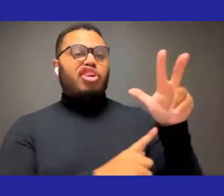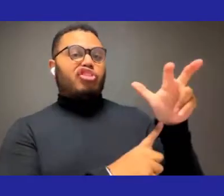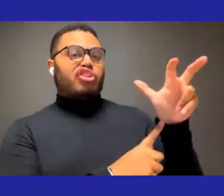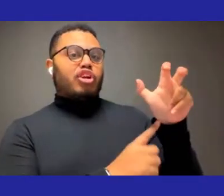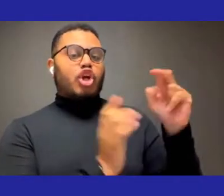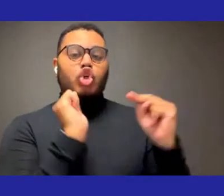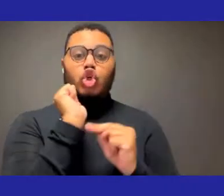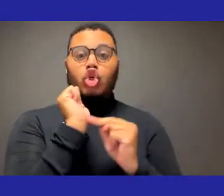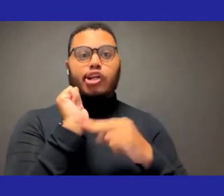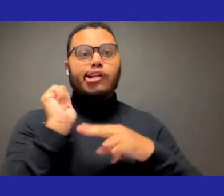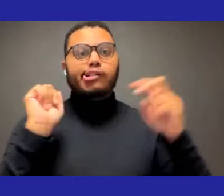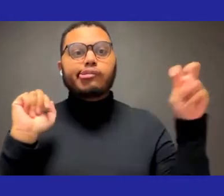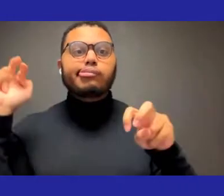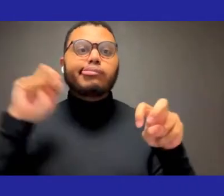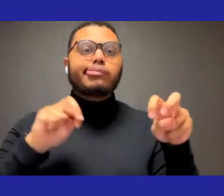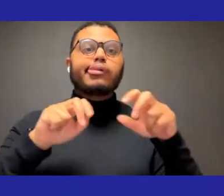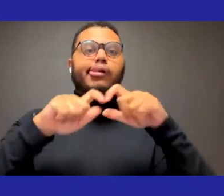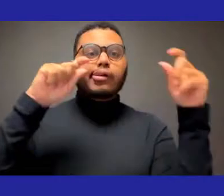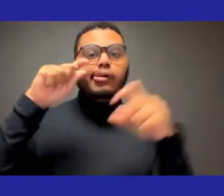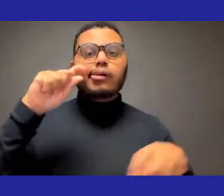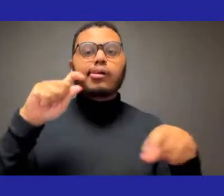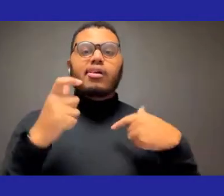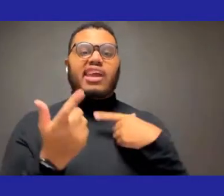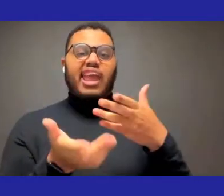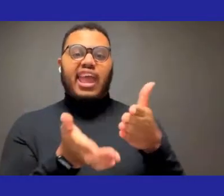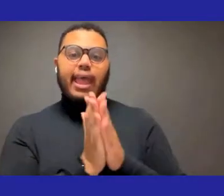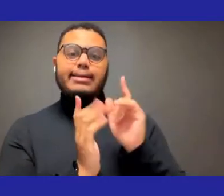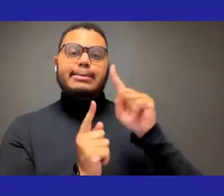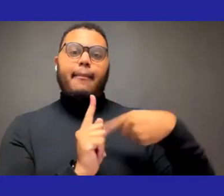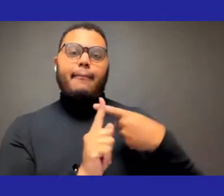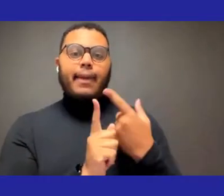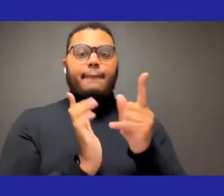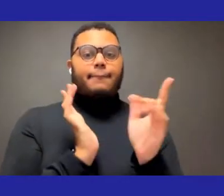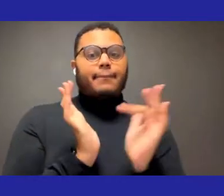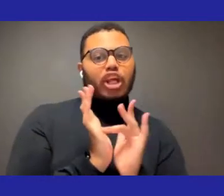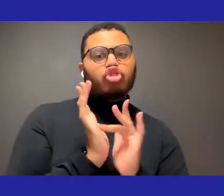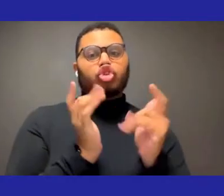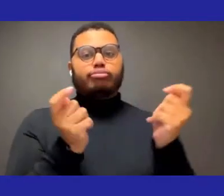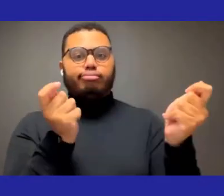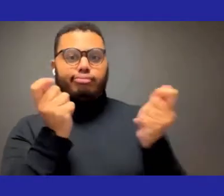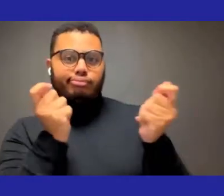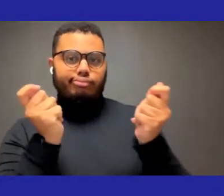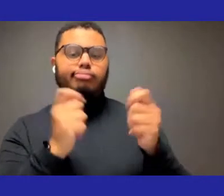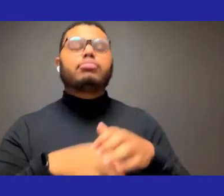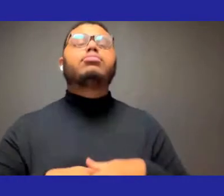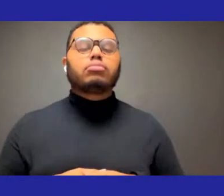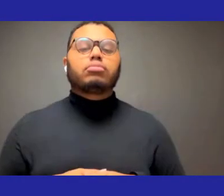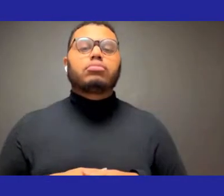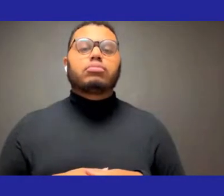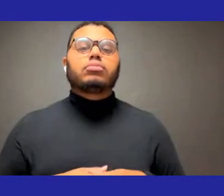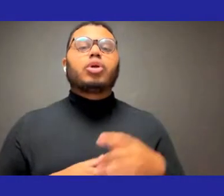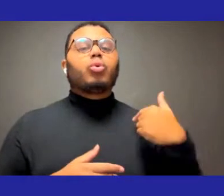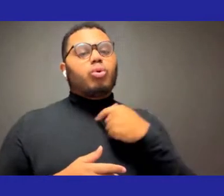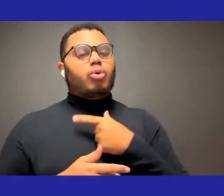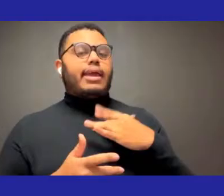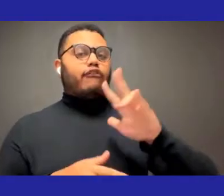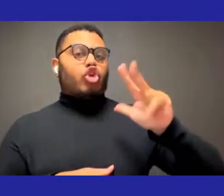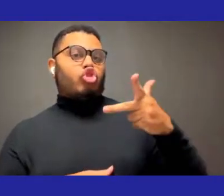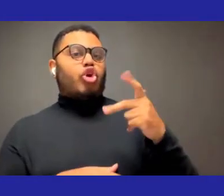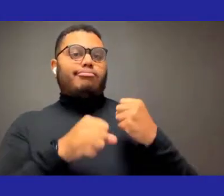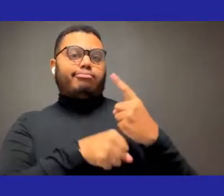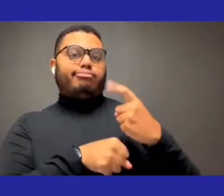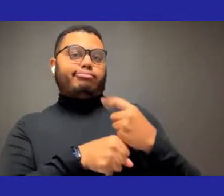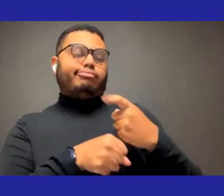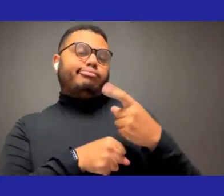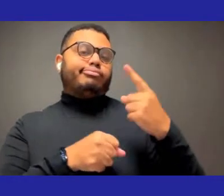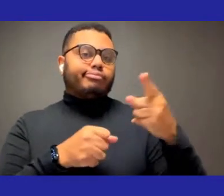ask questions about medication administration, which we will be following up on. Next slide. We also held a third annual virtual celebration for Respiratory